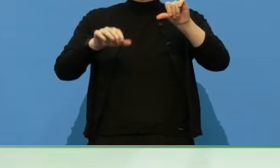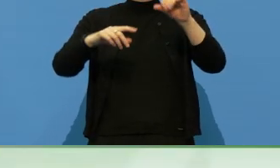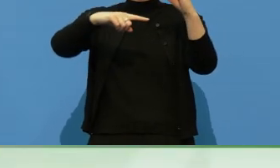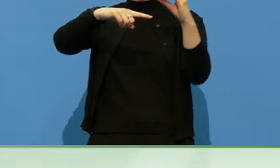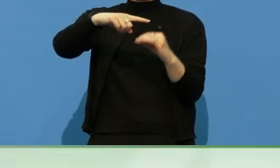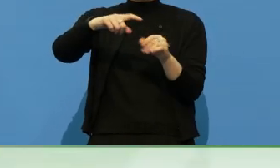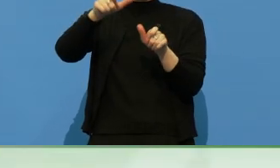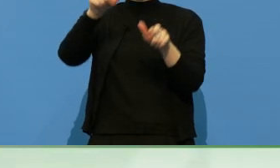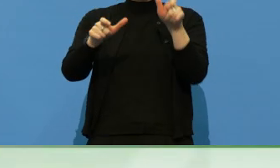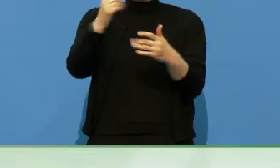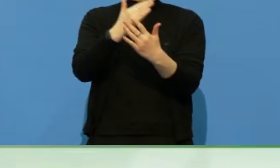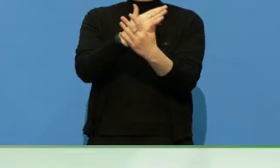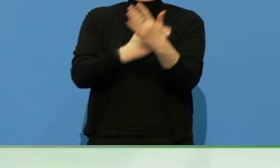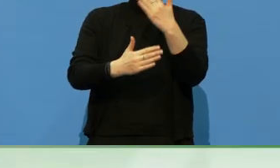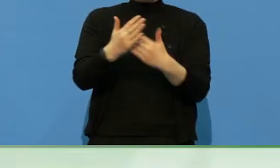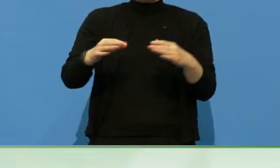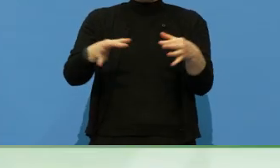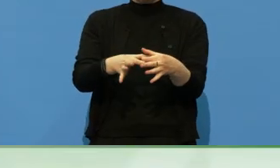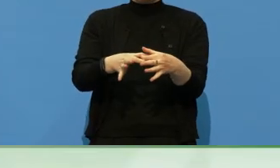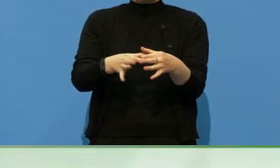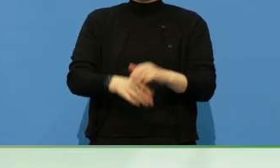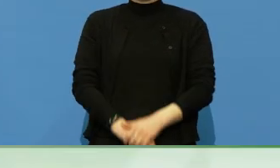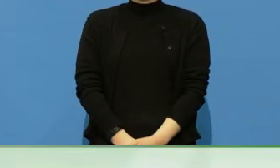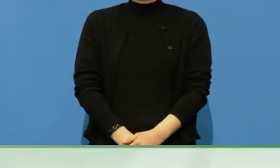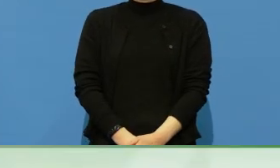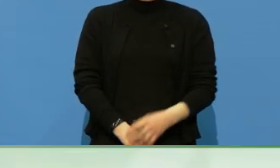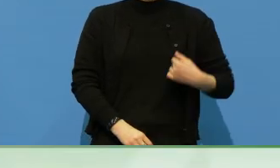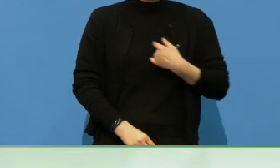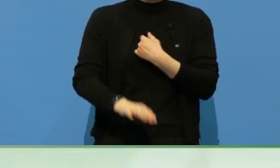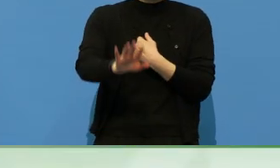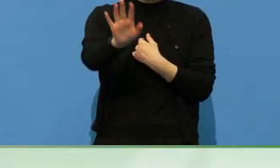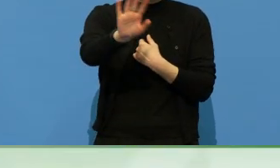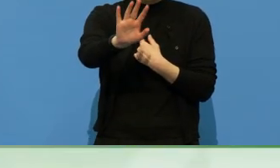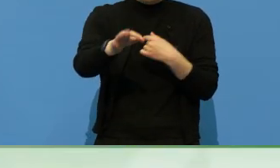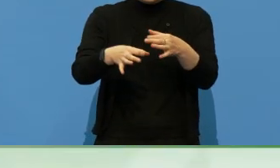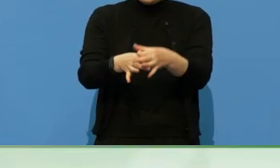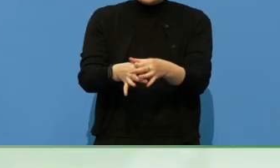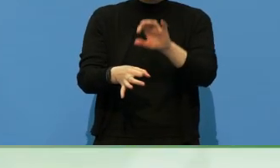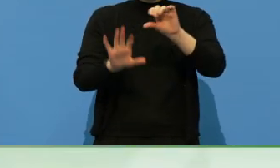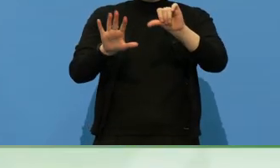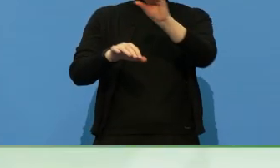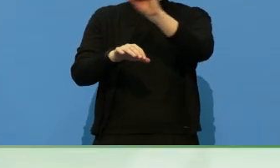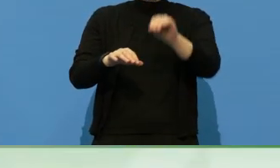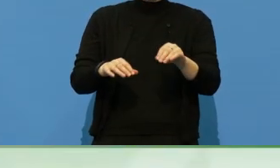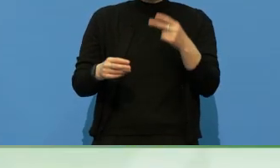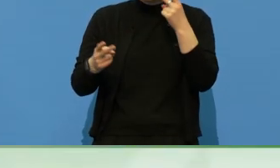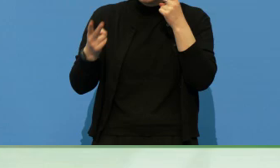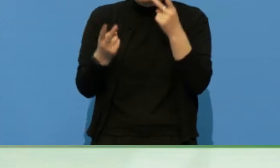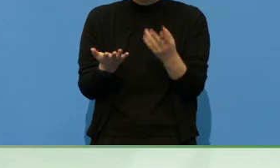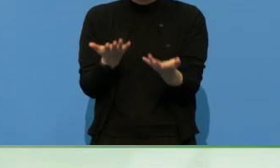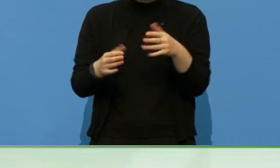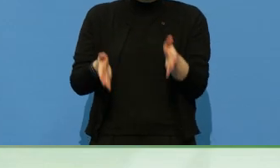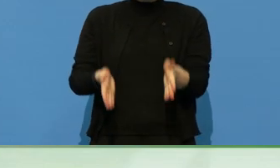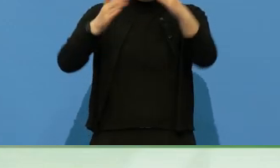6% should be in your building, but there are probably more, but we don't know about it. And